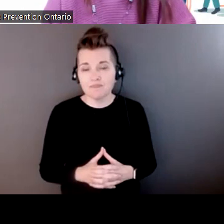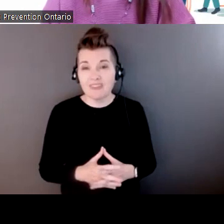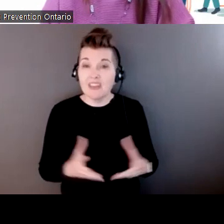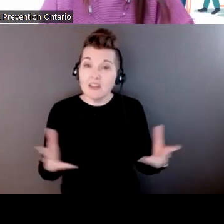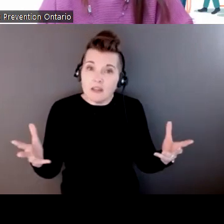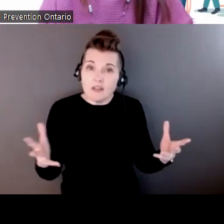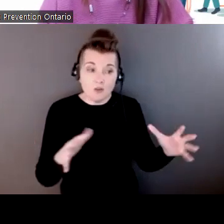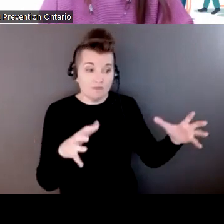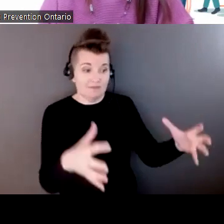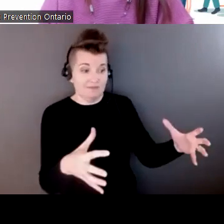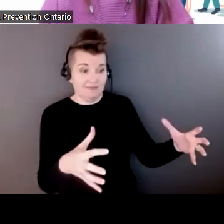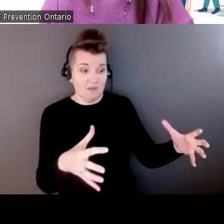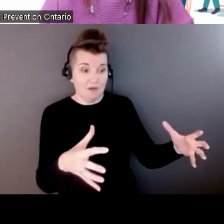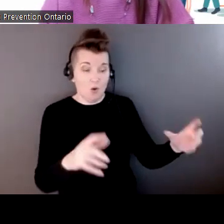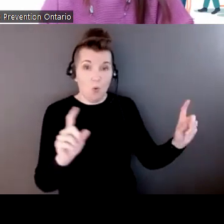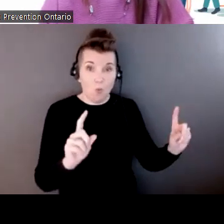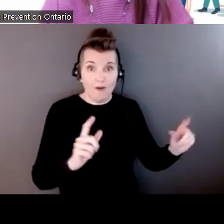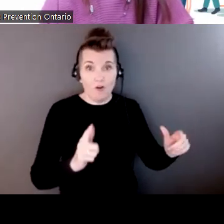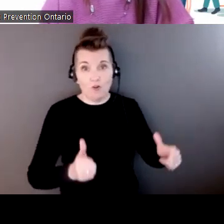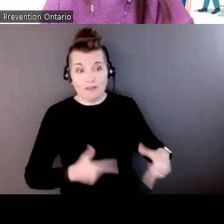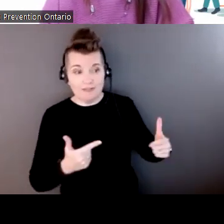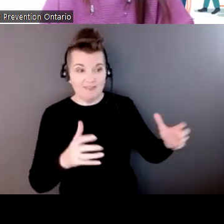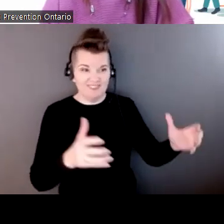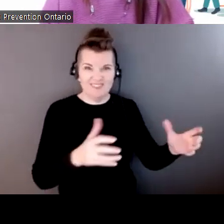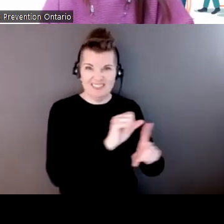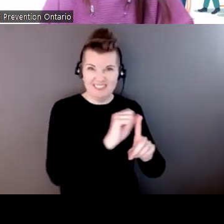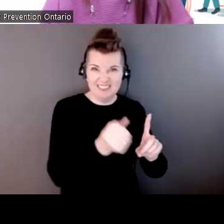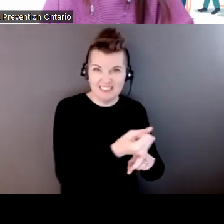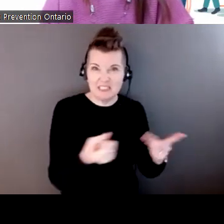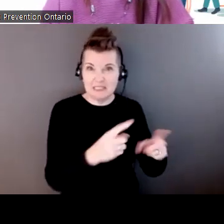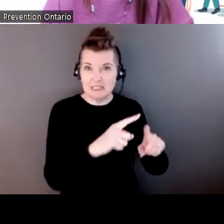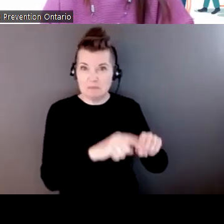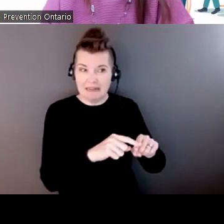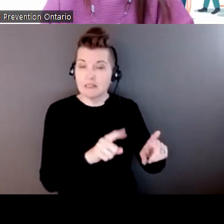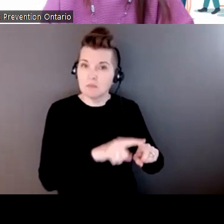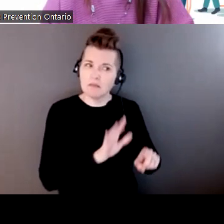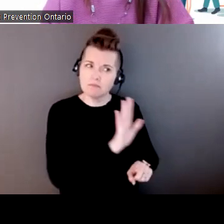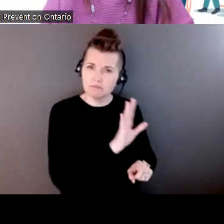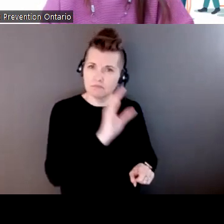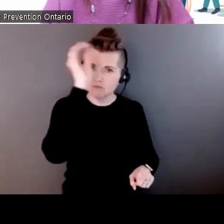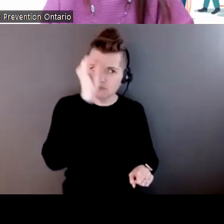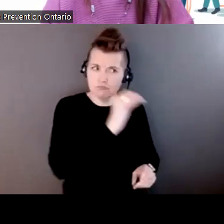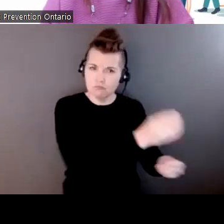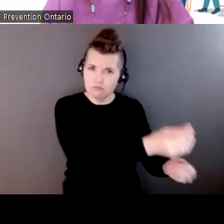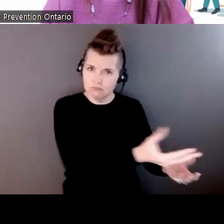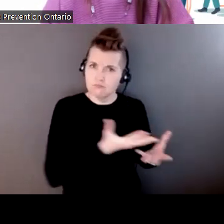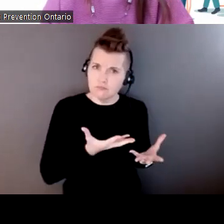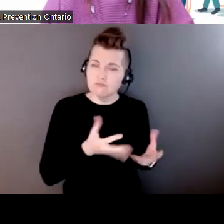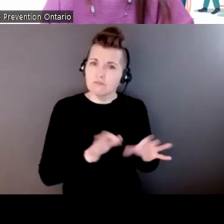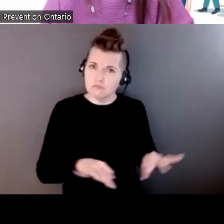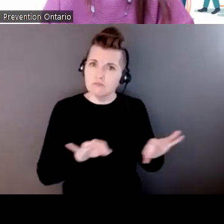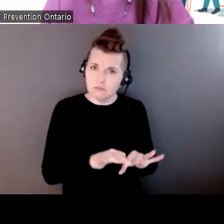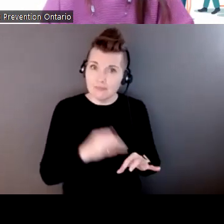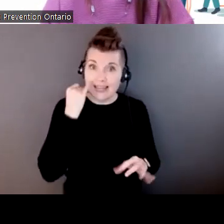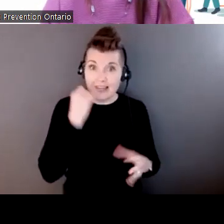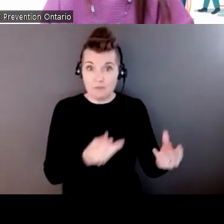that the values of the individual are expressed. Definitely during intergenerational mediation, it's always important to have the voice of the older